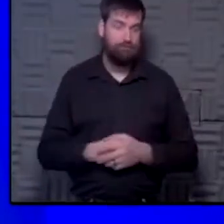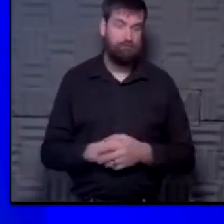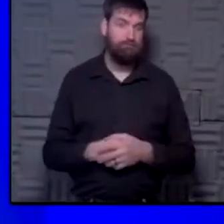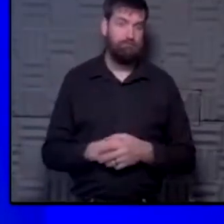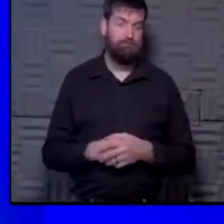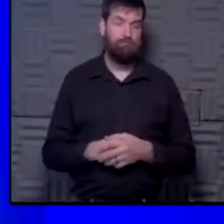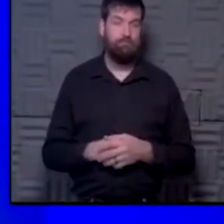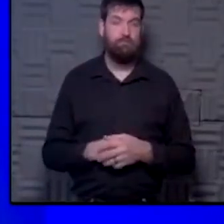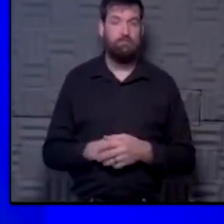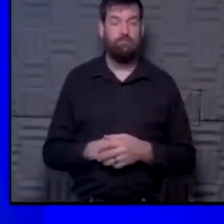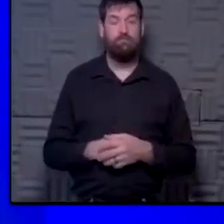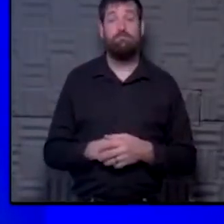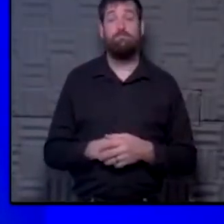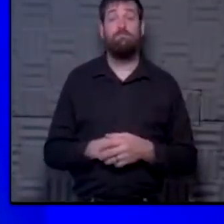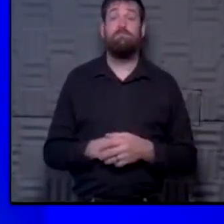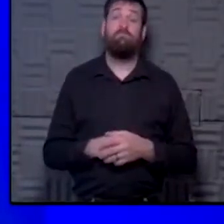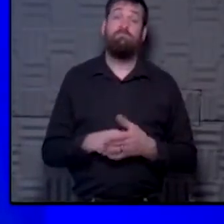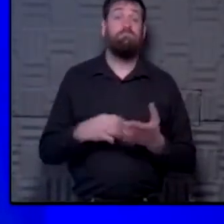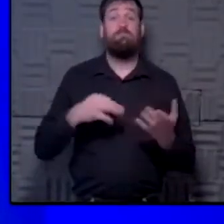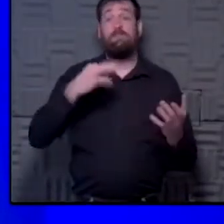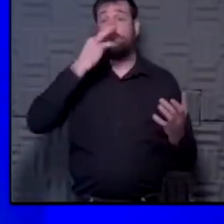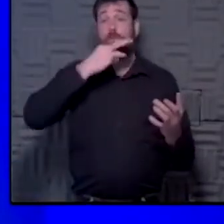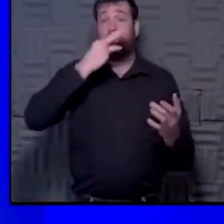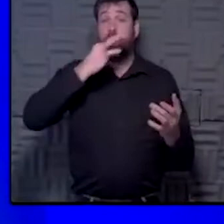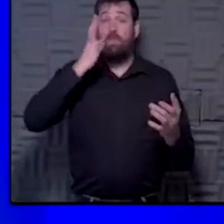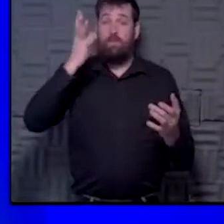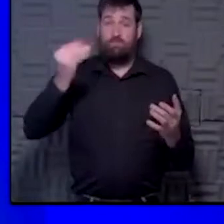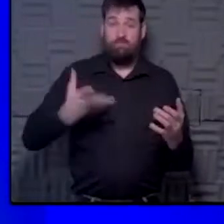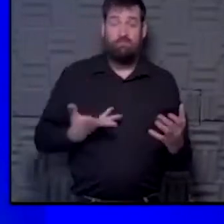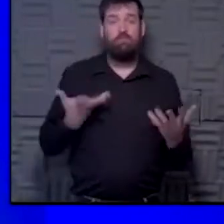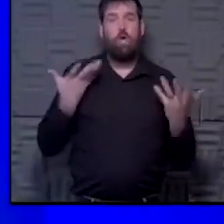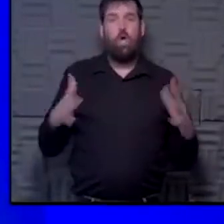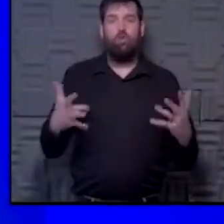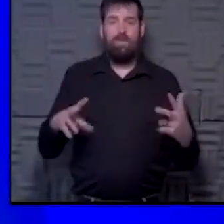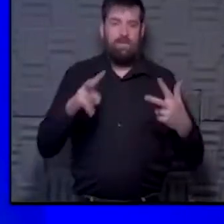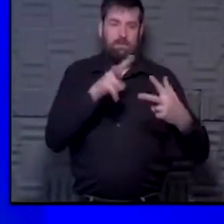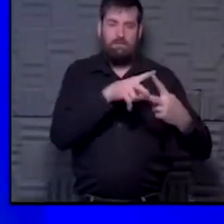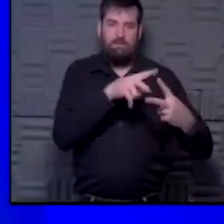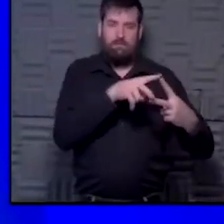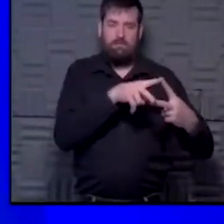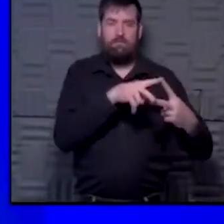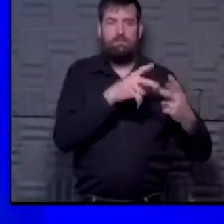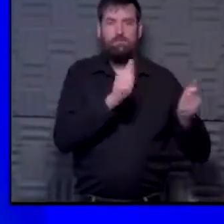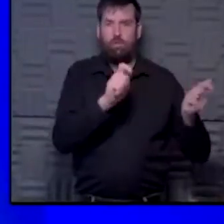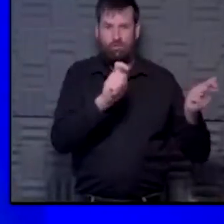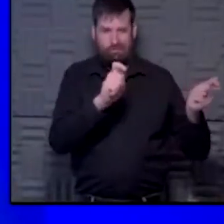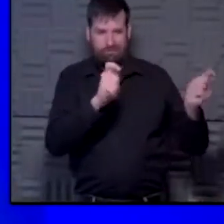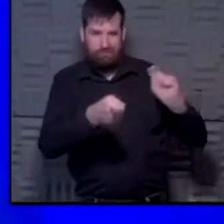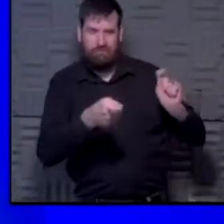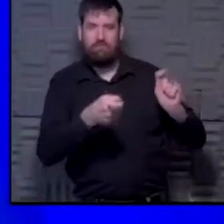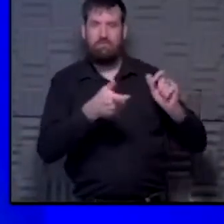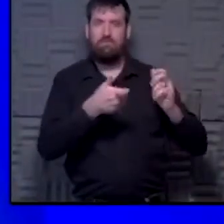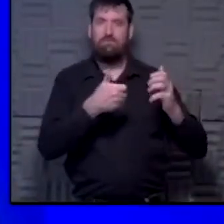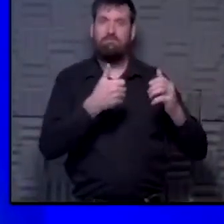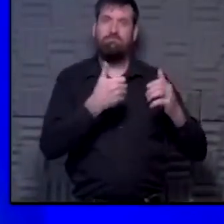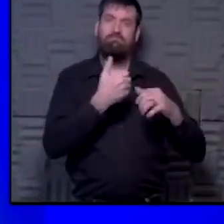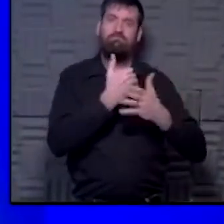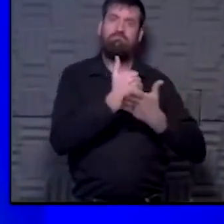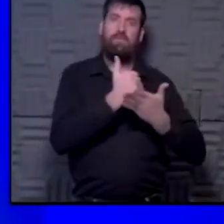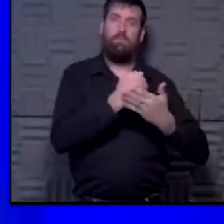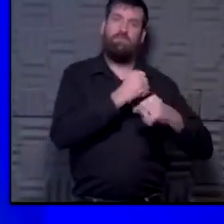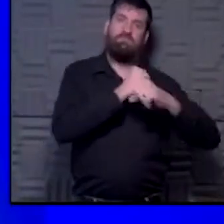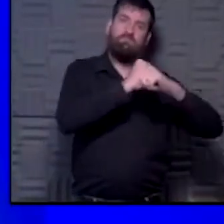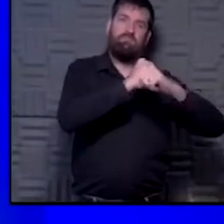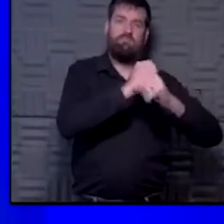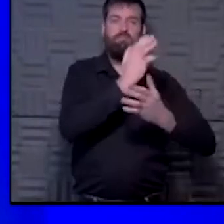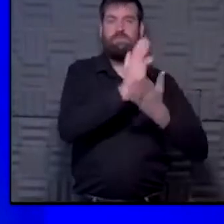I think we will be getting that answer soon. We know that already Moderna and Pfizer have already started to pivot their vaccine to help create immunity